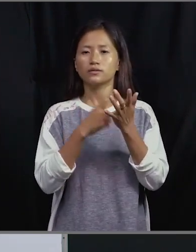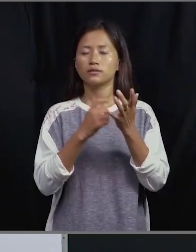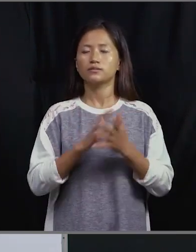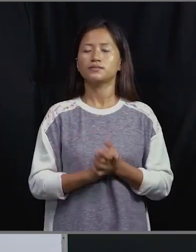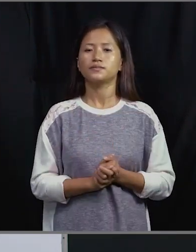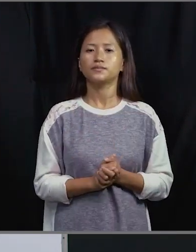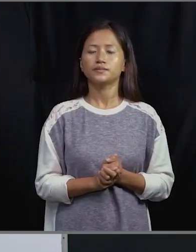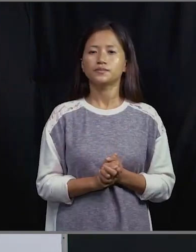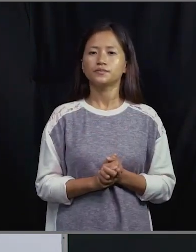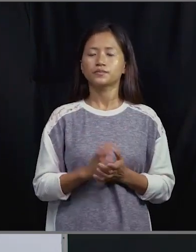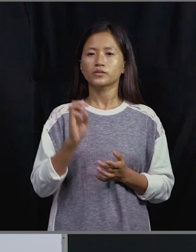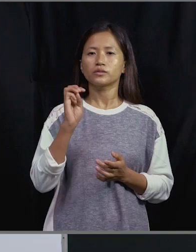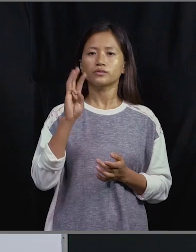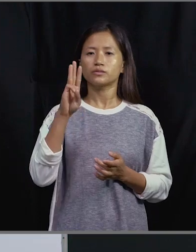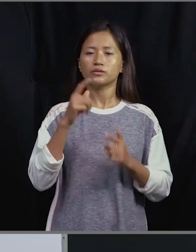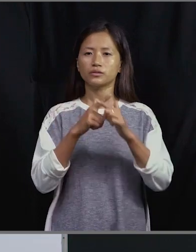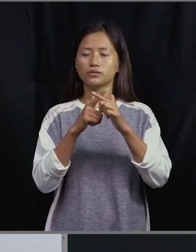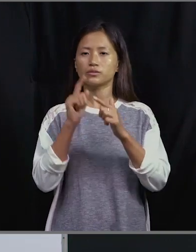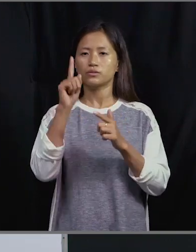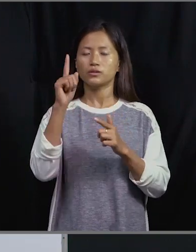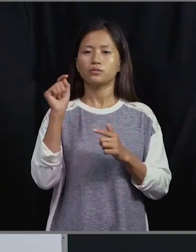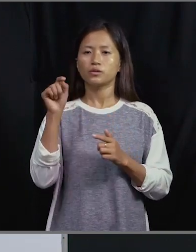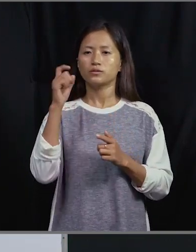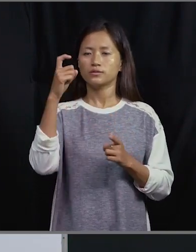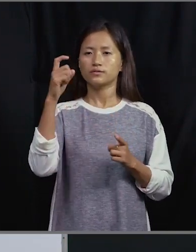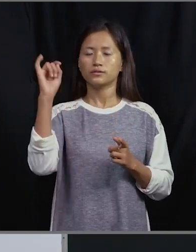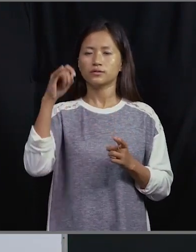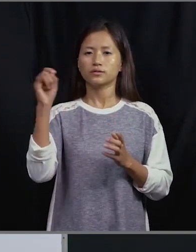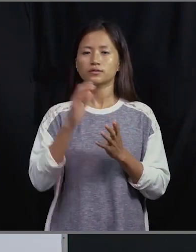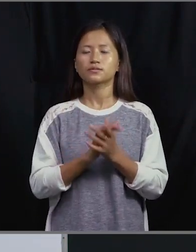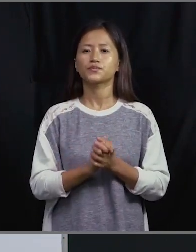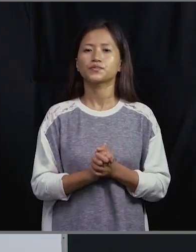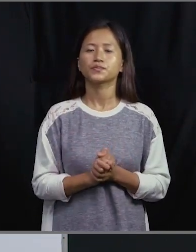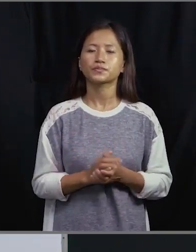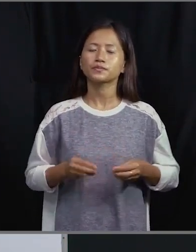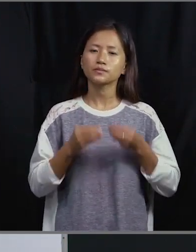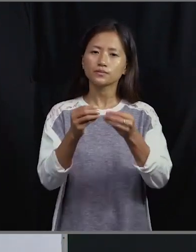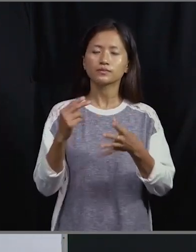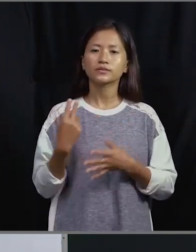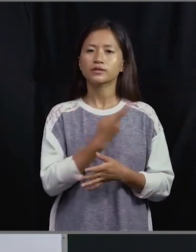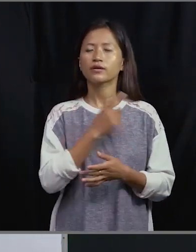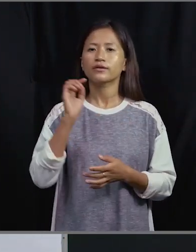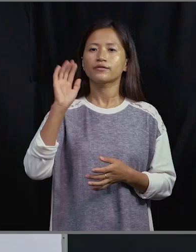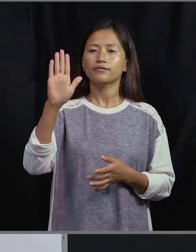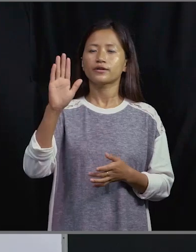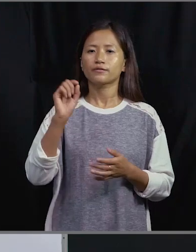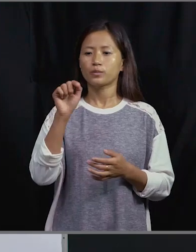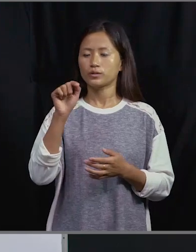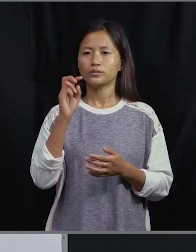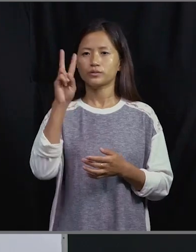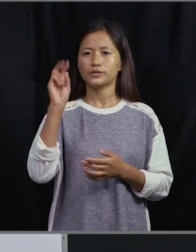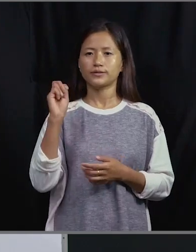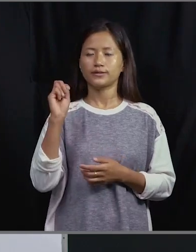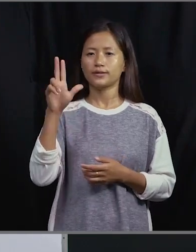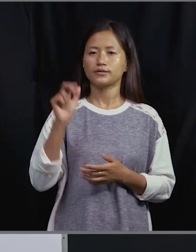3 into 1.76 should give us 5.28.